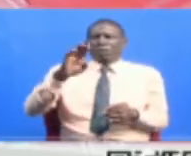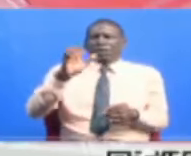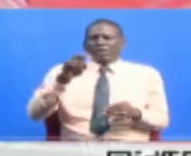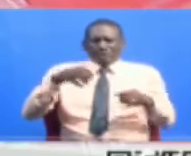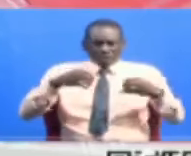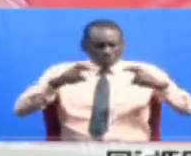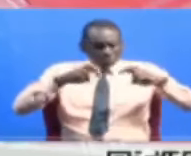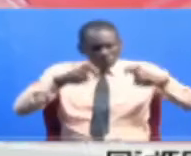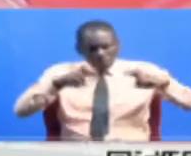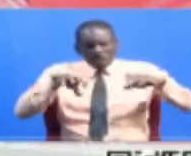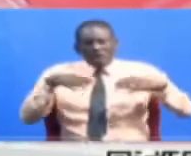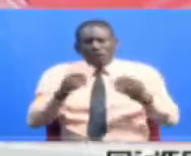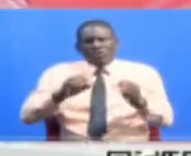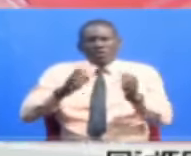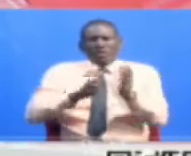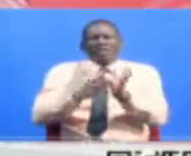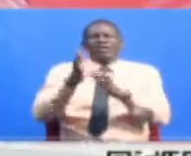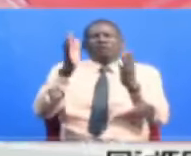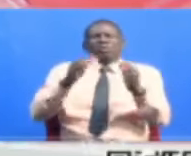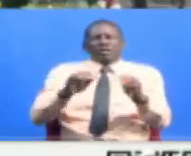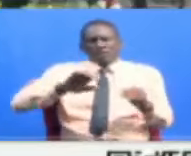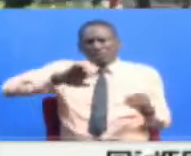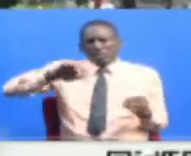how Christmas in the city was marked.